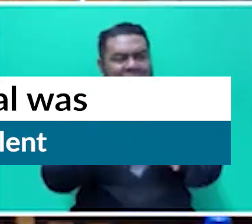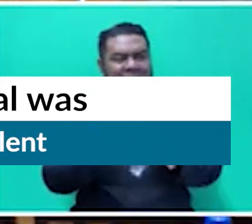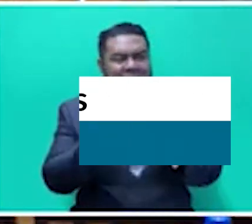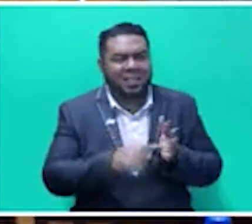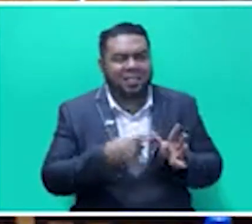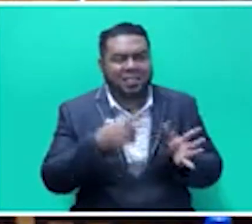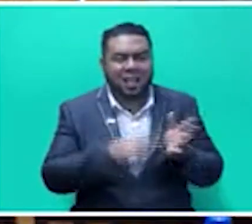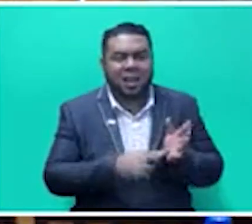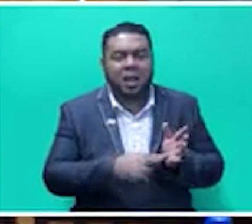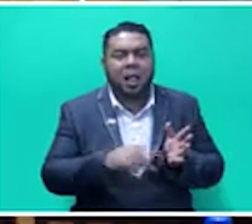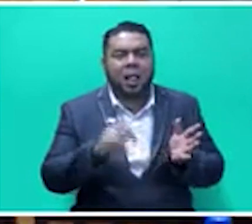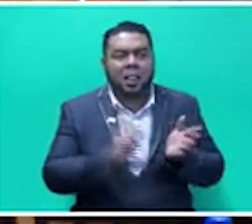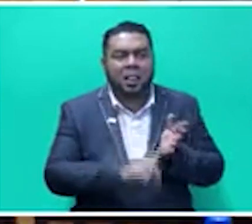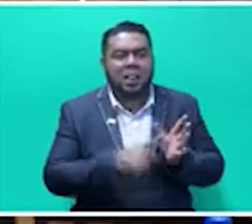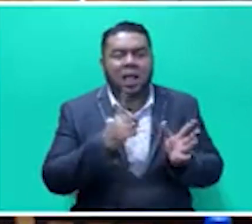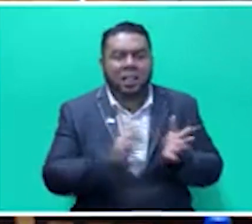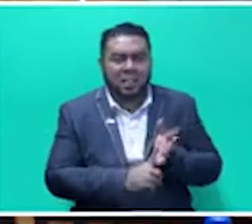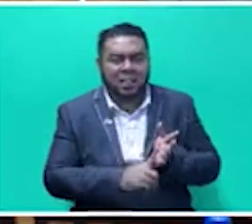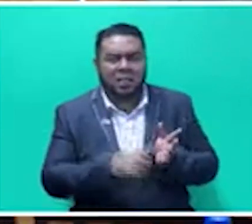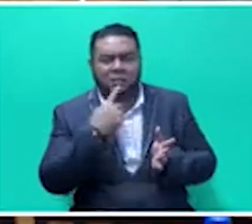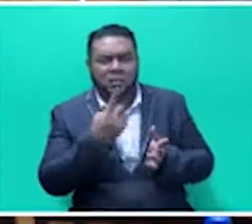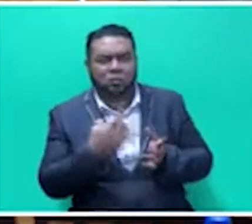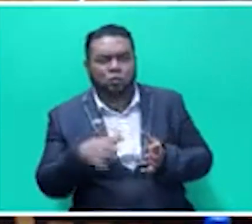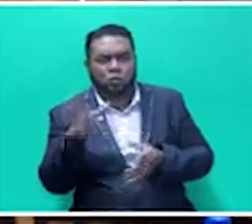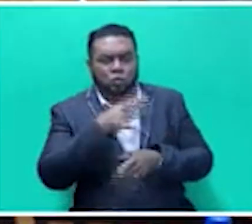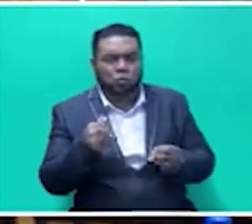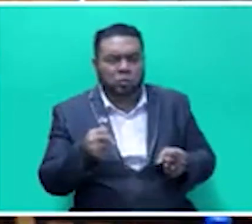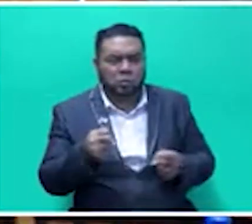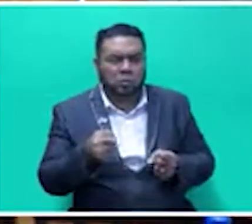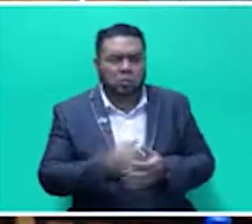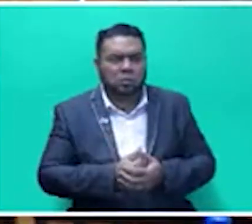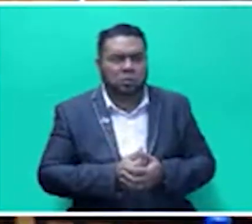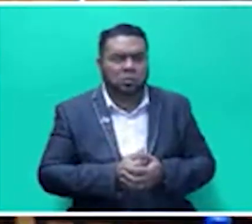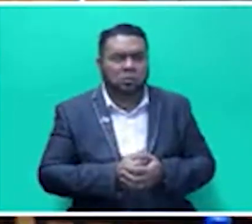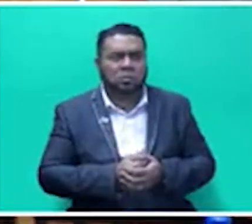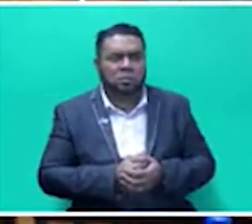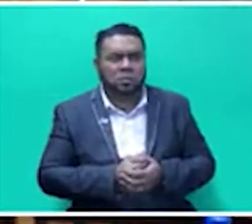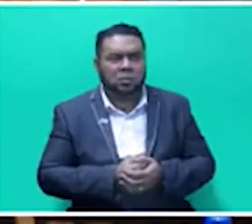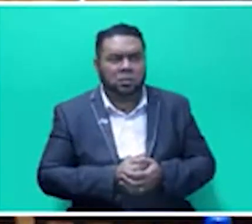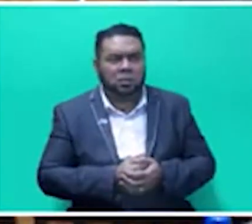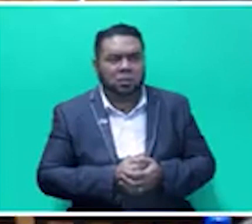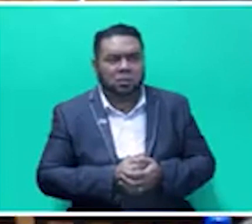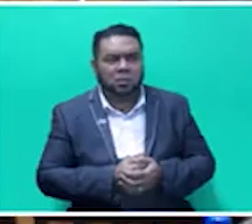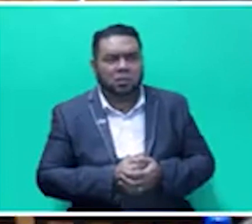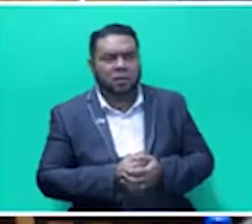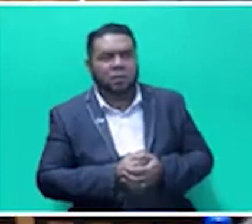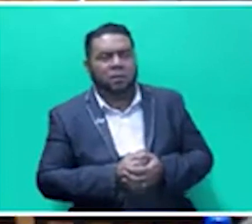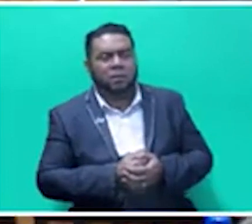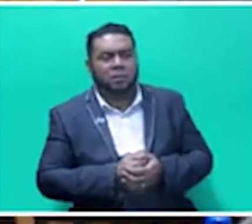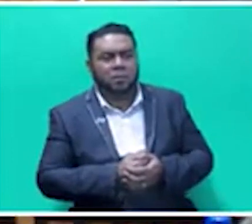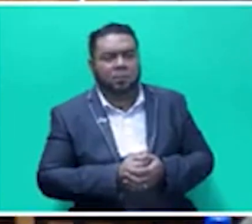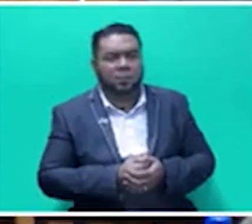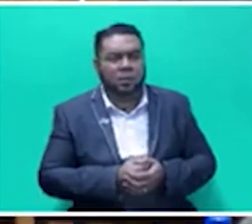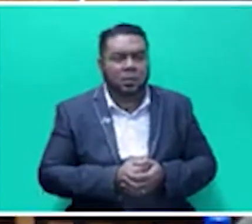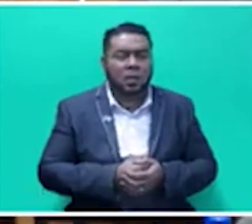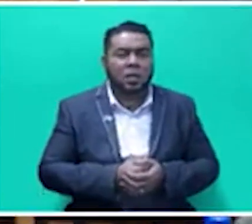against me and the NFP for turning a blind eye to destroy secularism. For all intention and purposes, Mr. Speaker, he